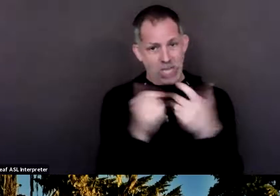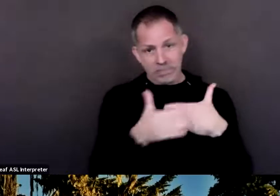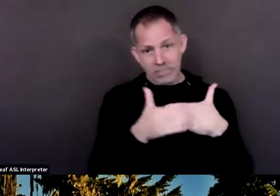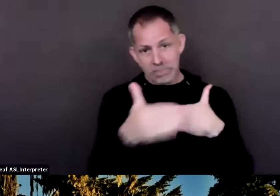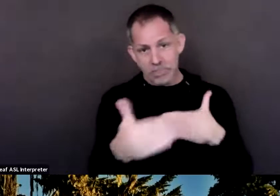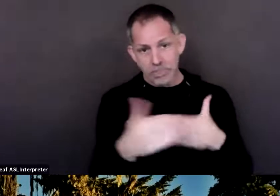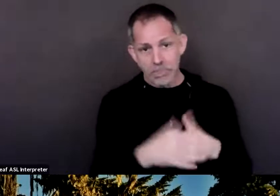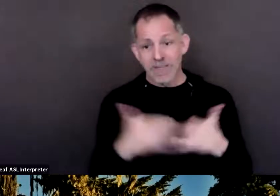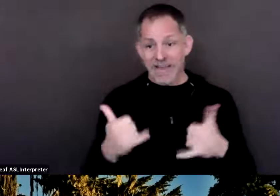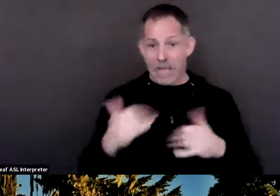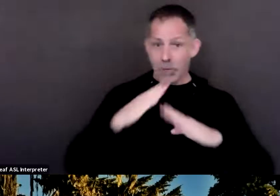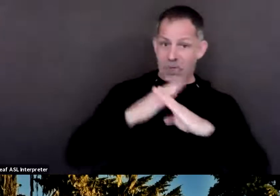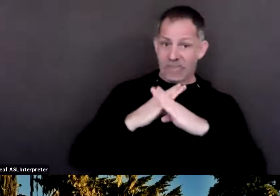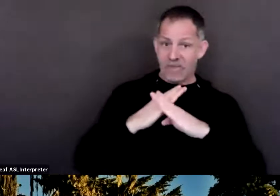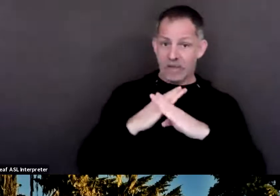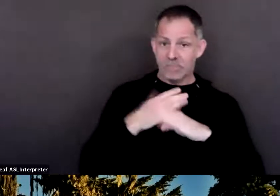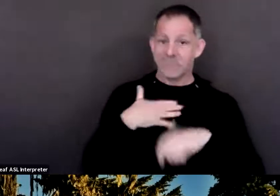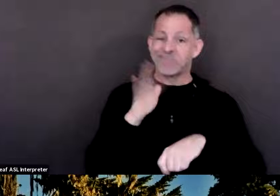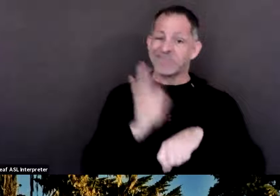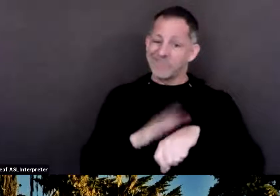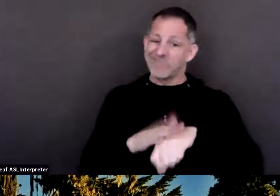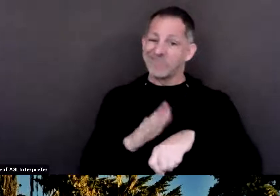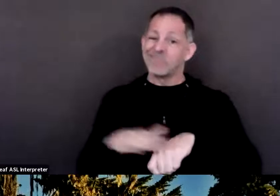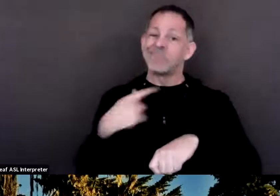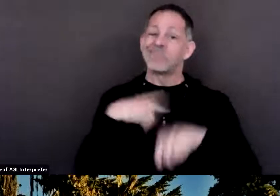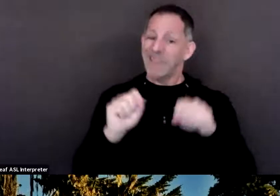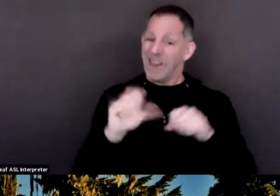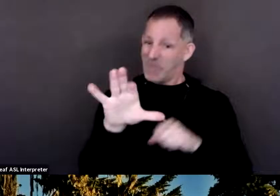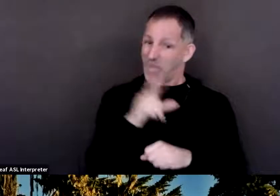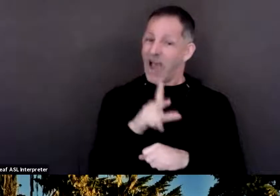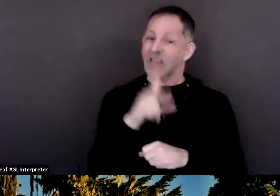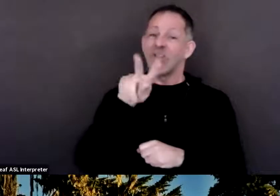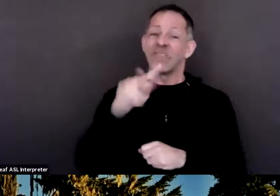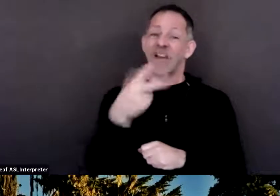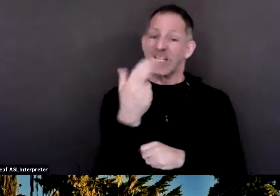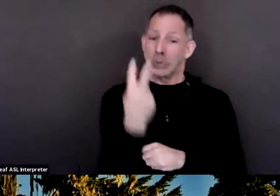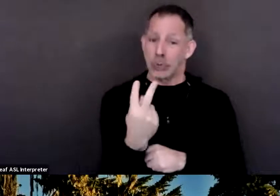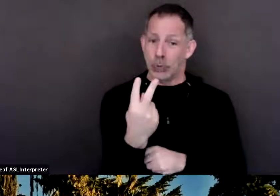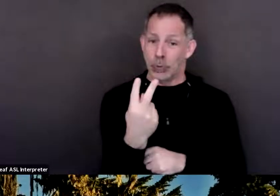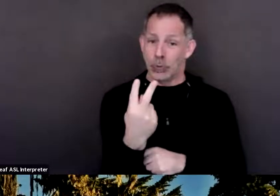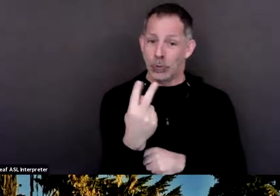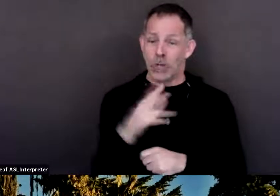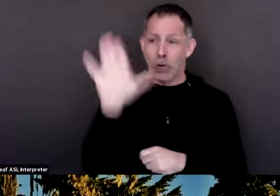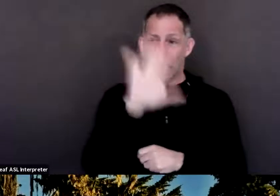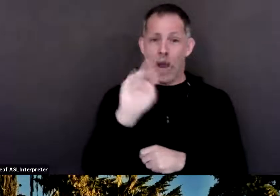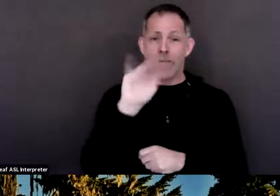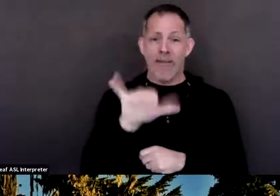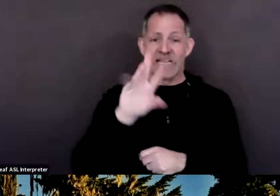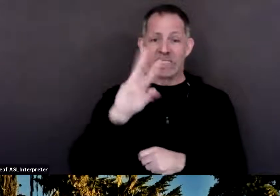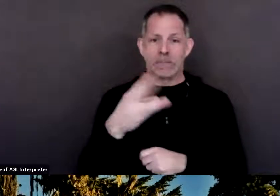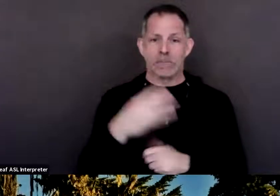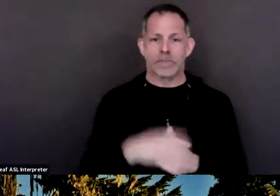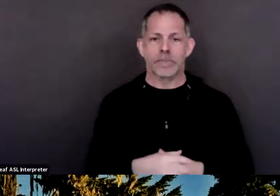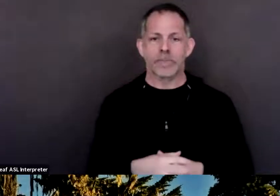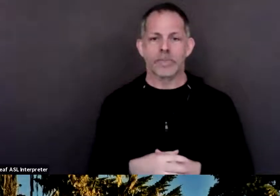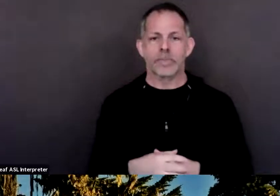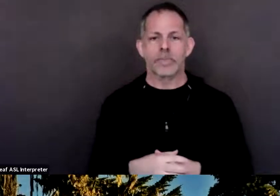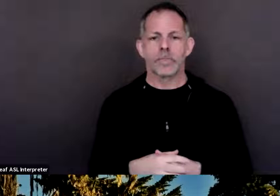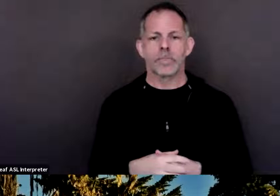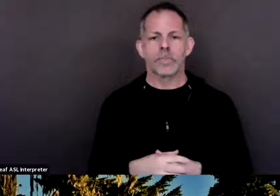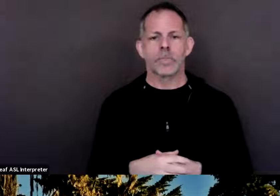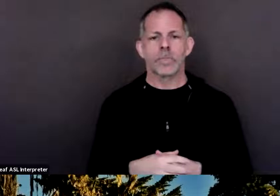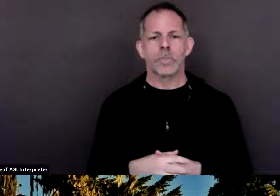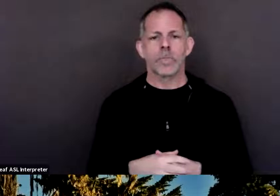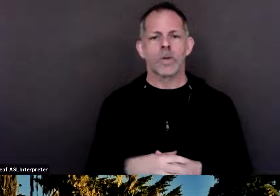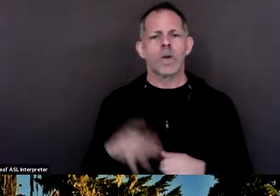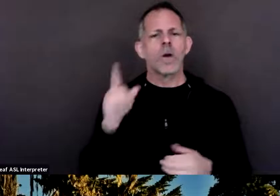And Doctor, I think for you, when do you expect vaccinations to start making a dent in the case and hospitalization rates? Well, I